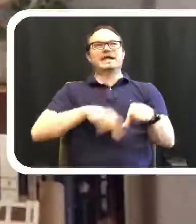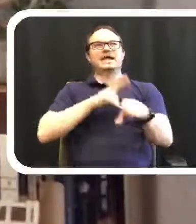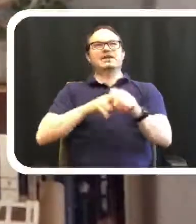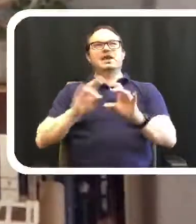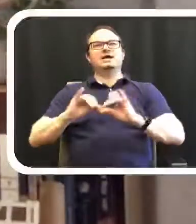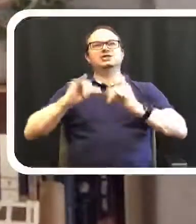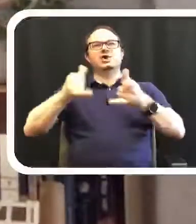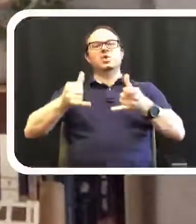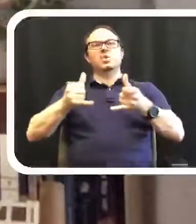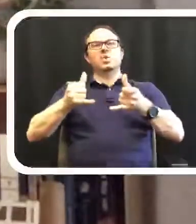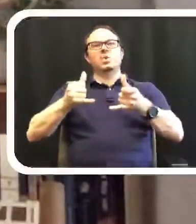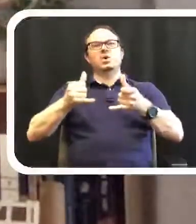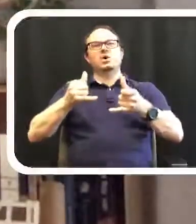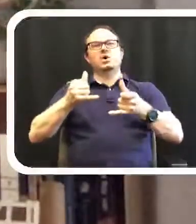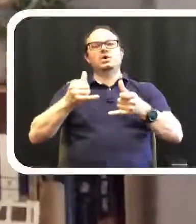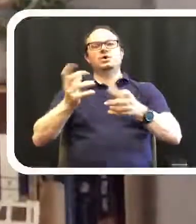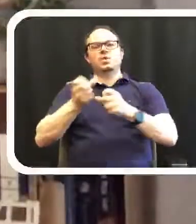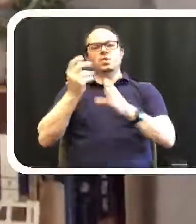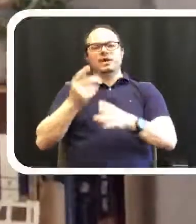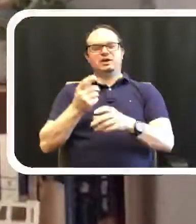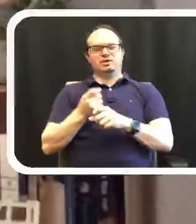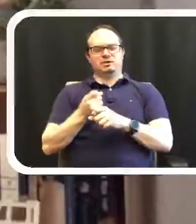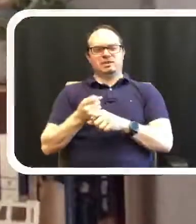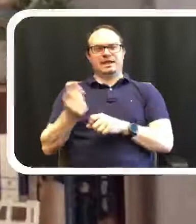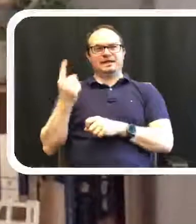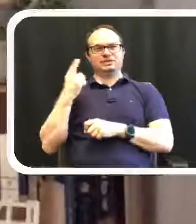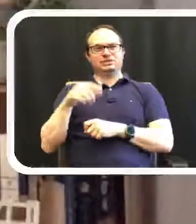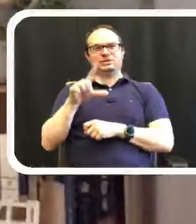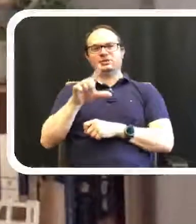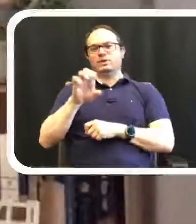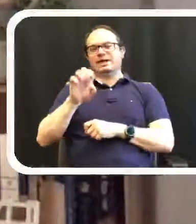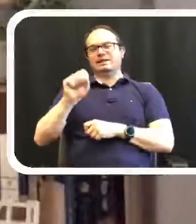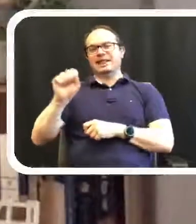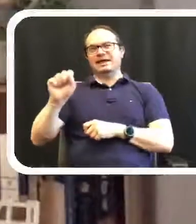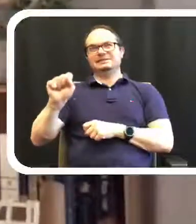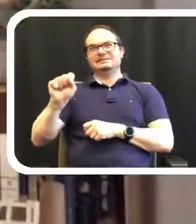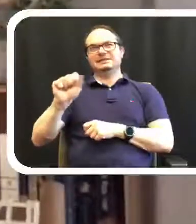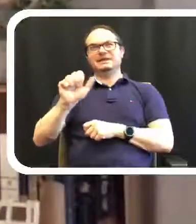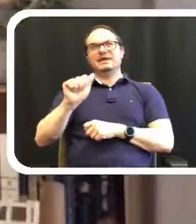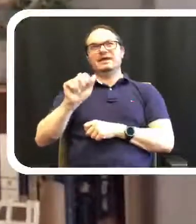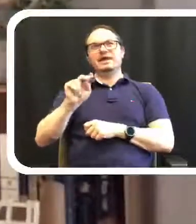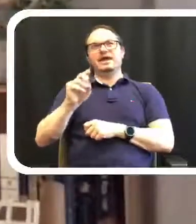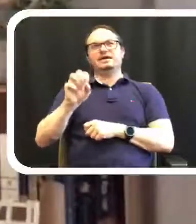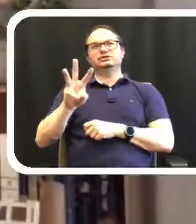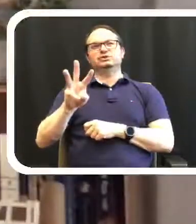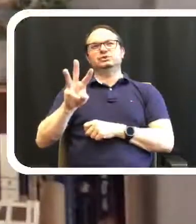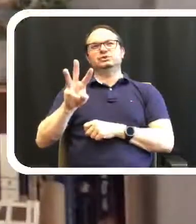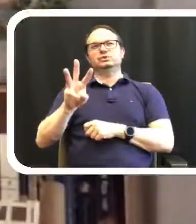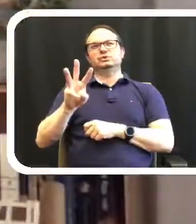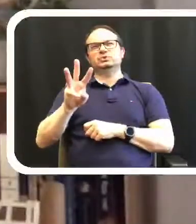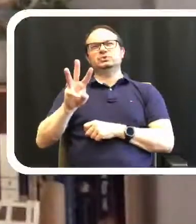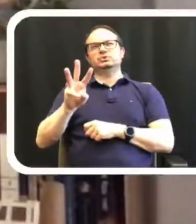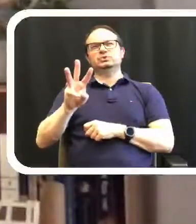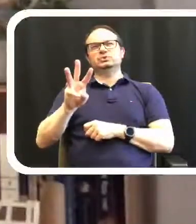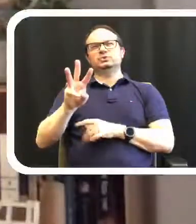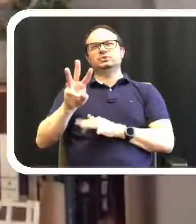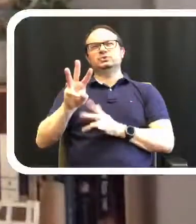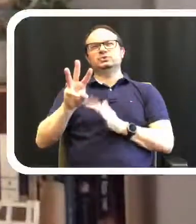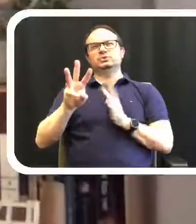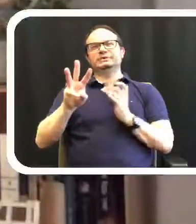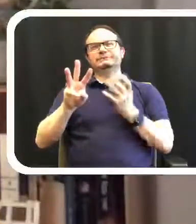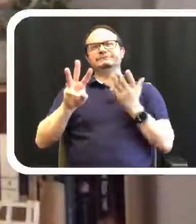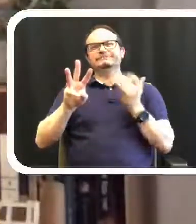winner from I think it was the year before last is Less Less by Andrew. Oh gosh, I'm going to totally